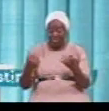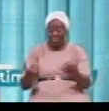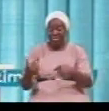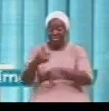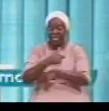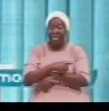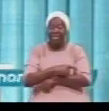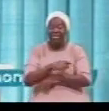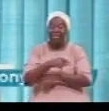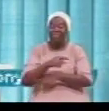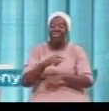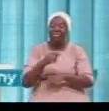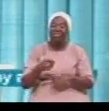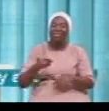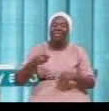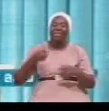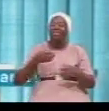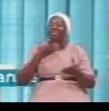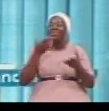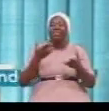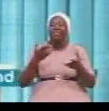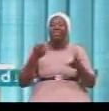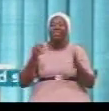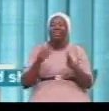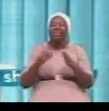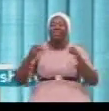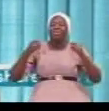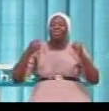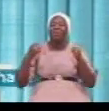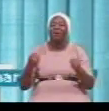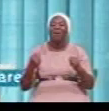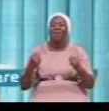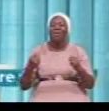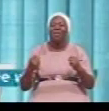tonight? Shout it once again. Power.